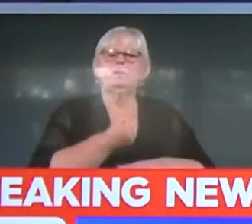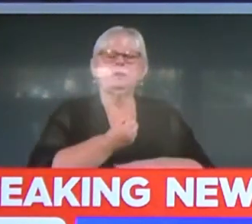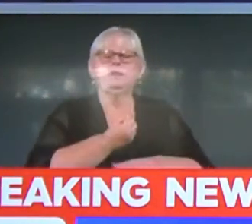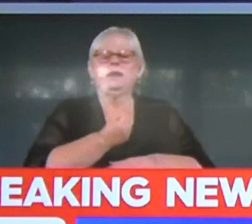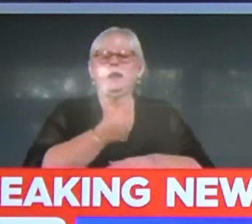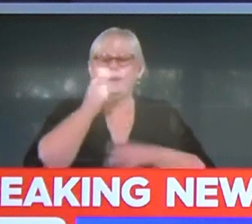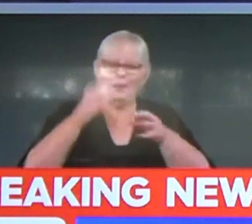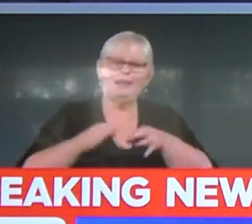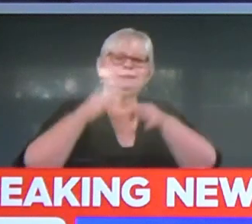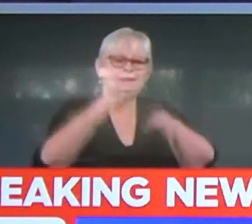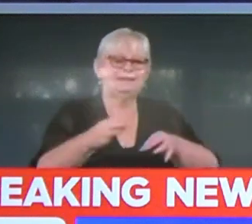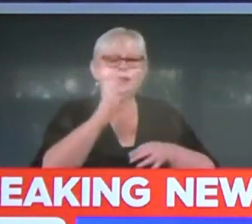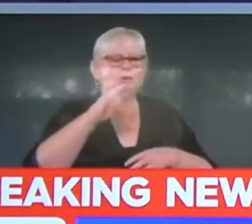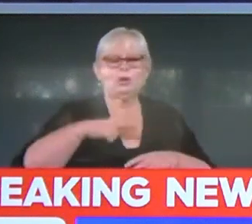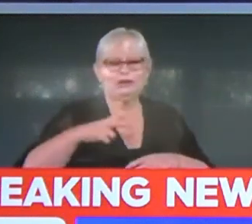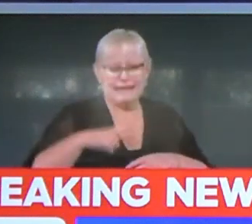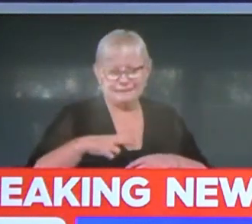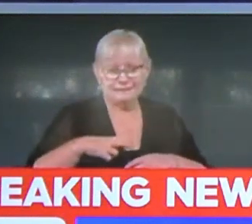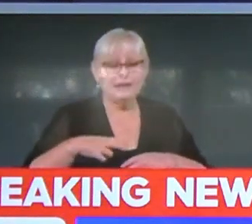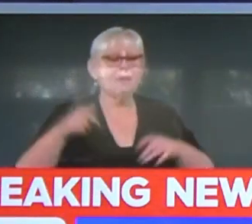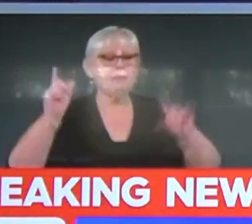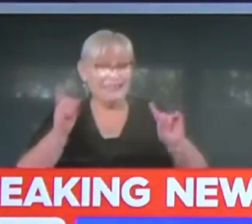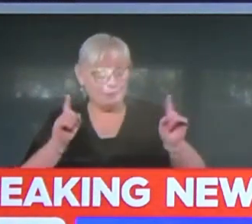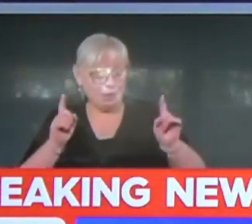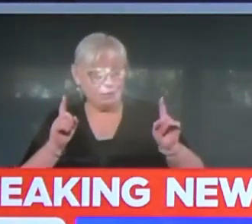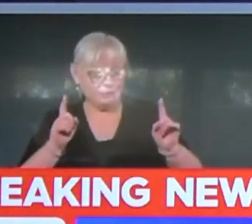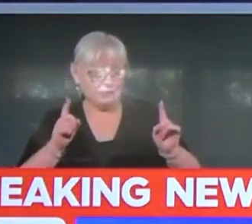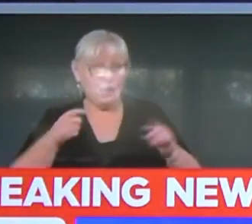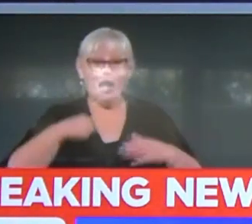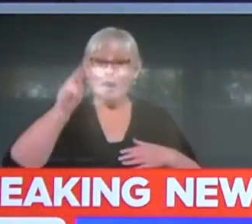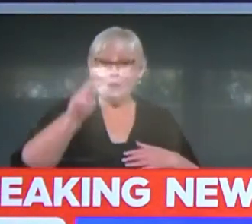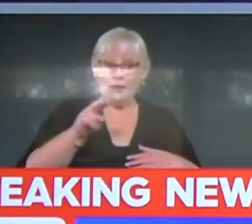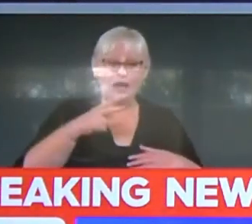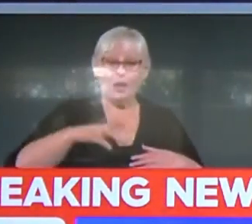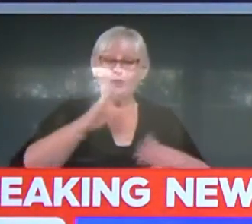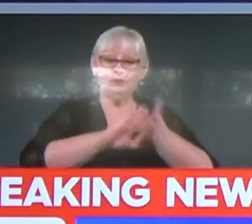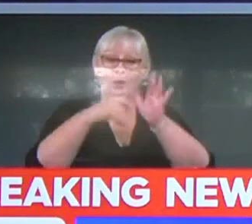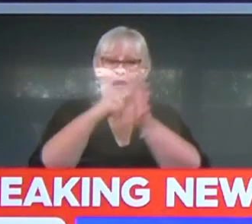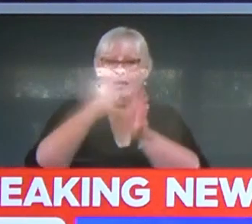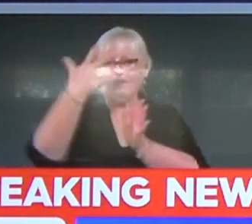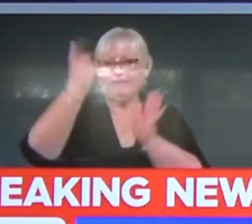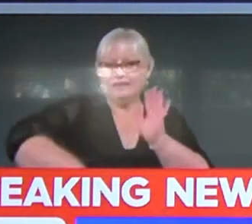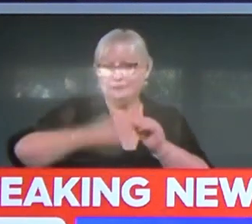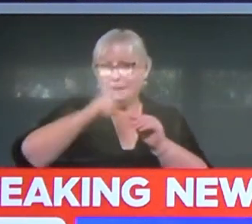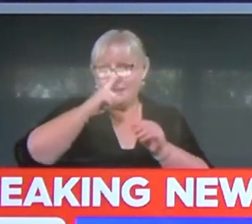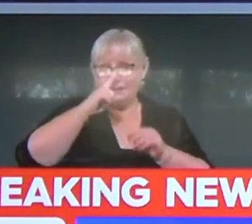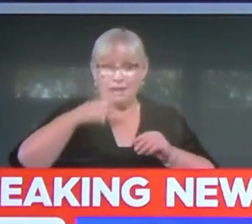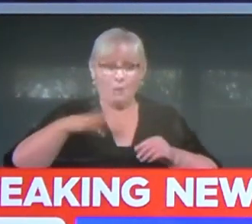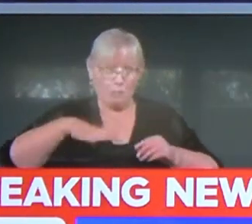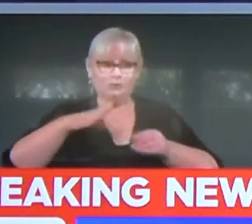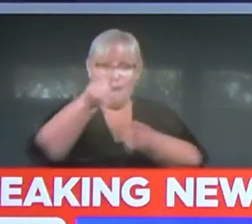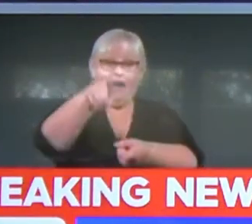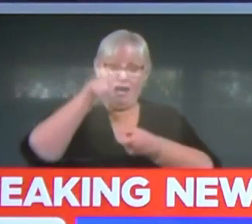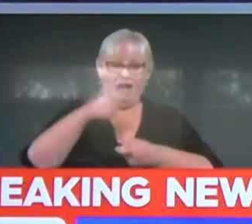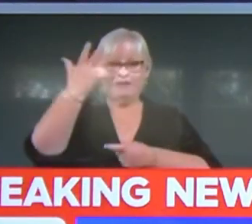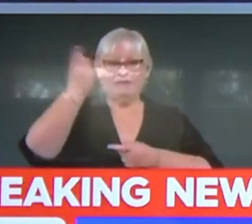we also want to encourage people to do is right now, I'm looking to hire 5,000 people. 5,000 people